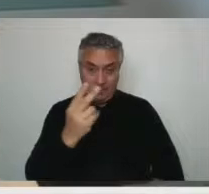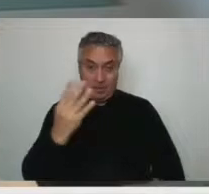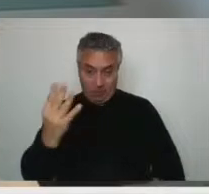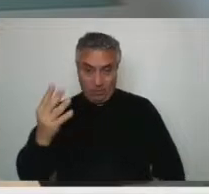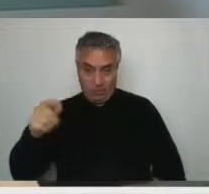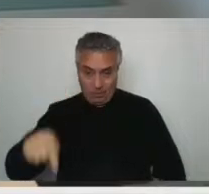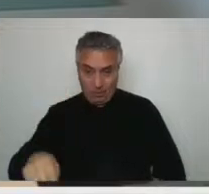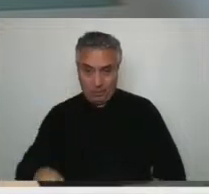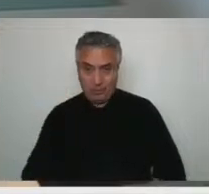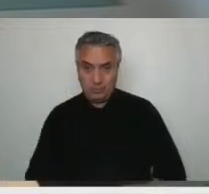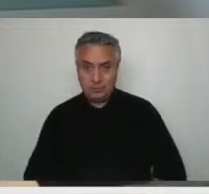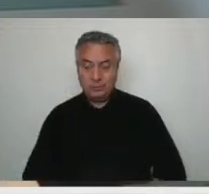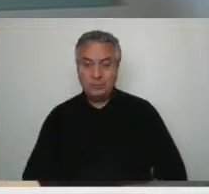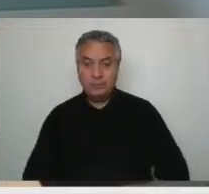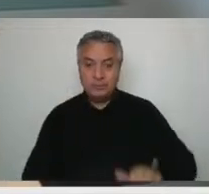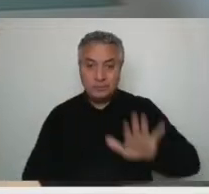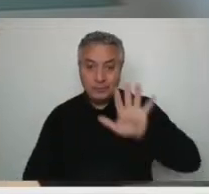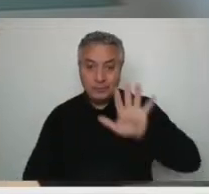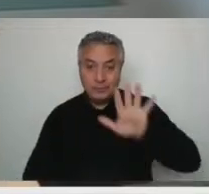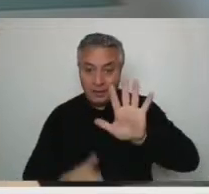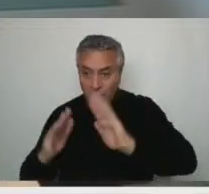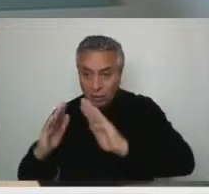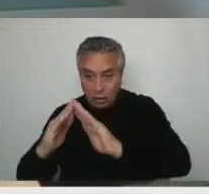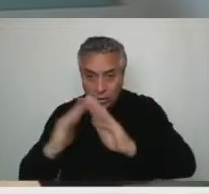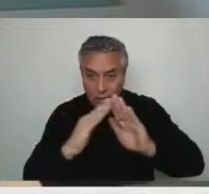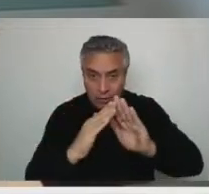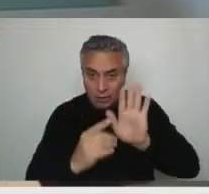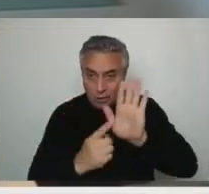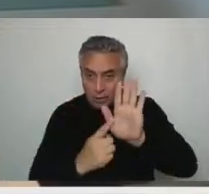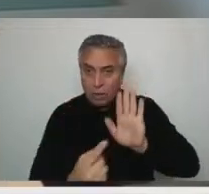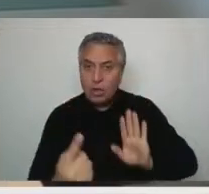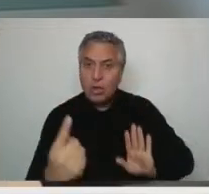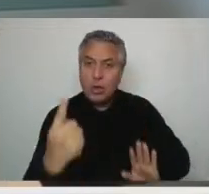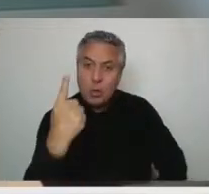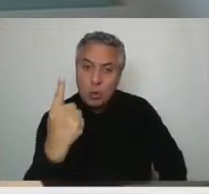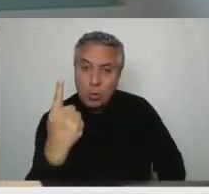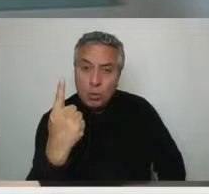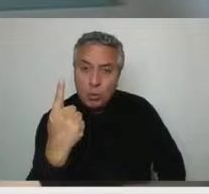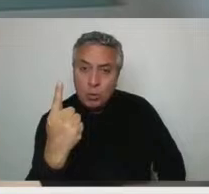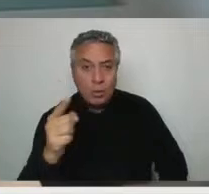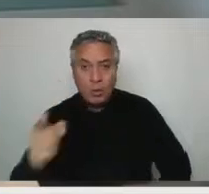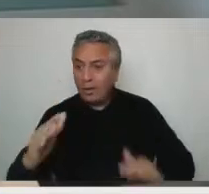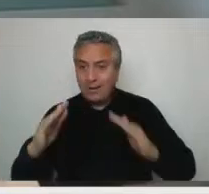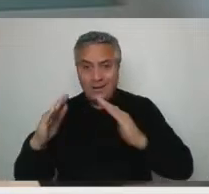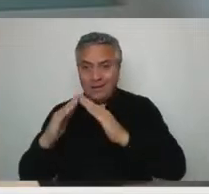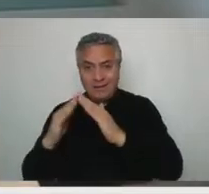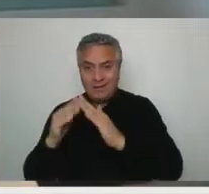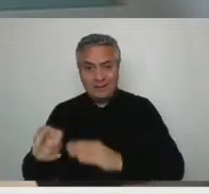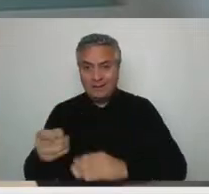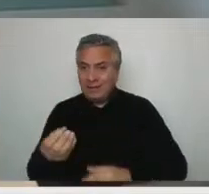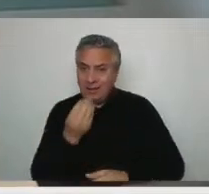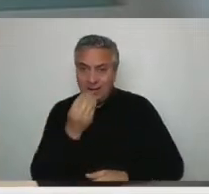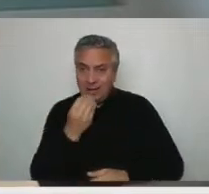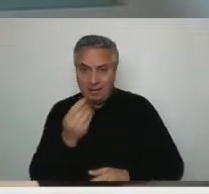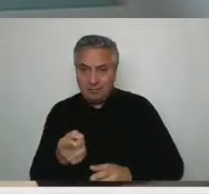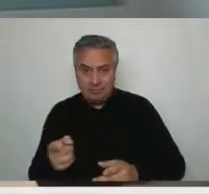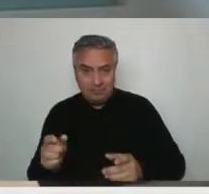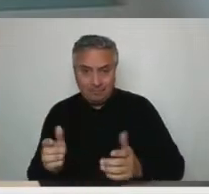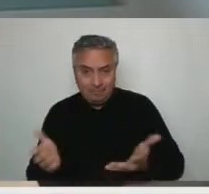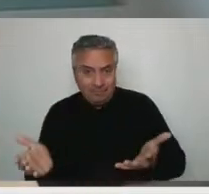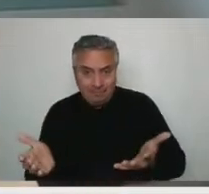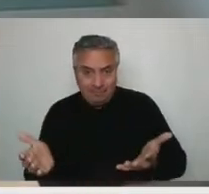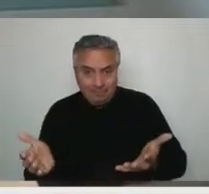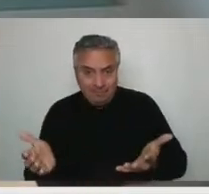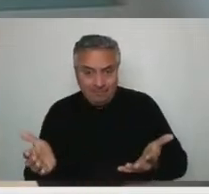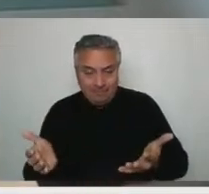the national settlement to make things easier. But with all that I've said about austerity, we've